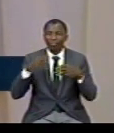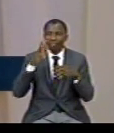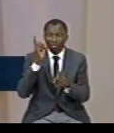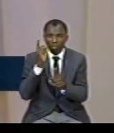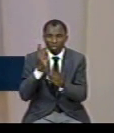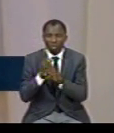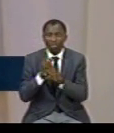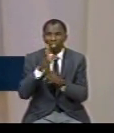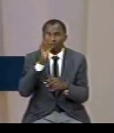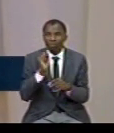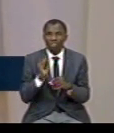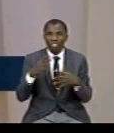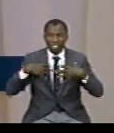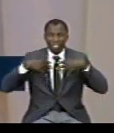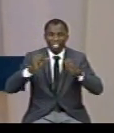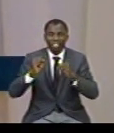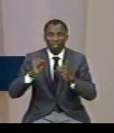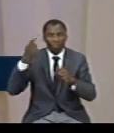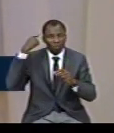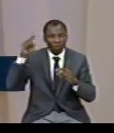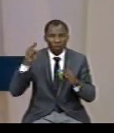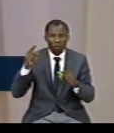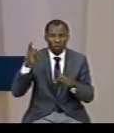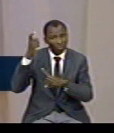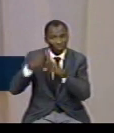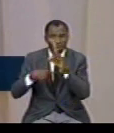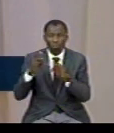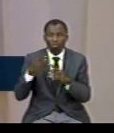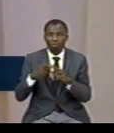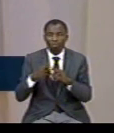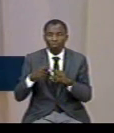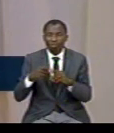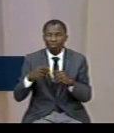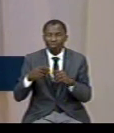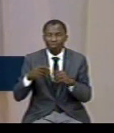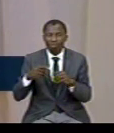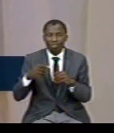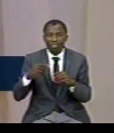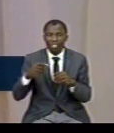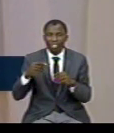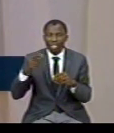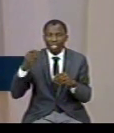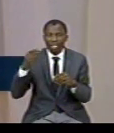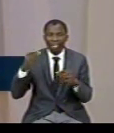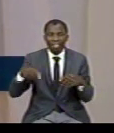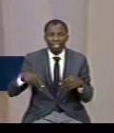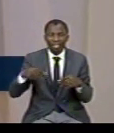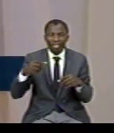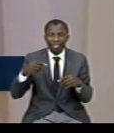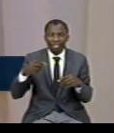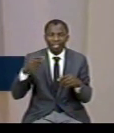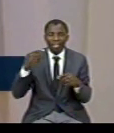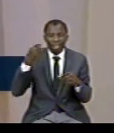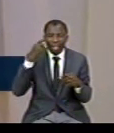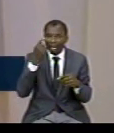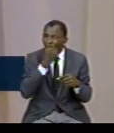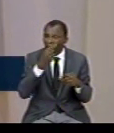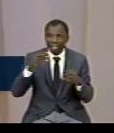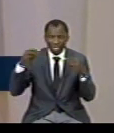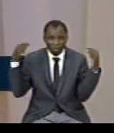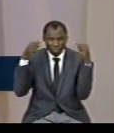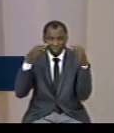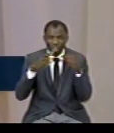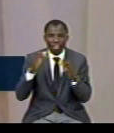from eye pain. It's been disturbing me for a very long time. It affects me at school, affects me at work.